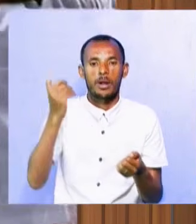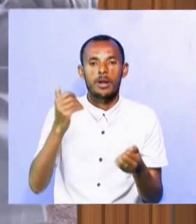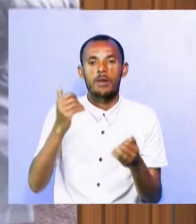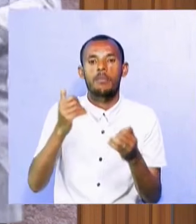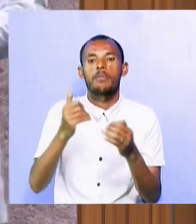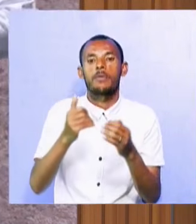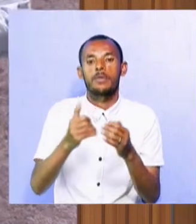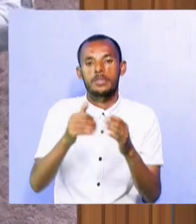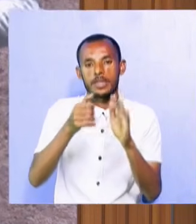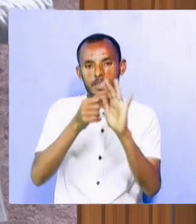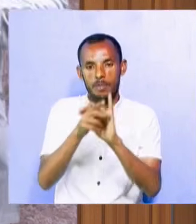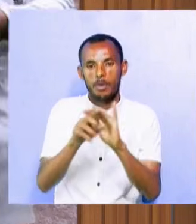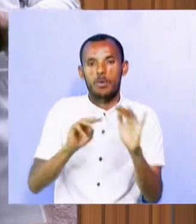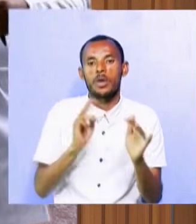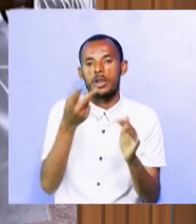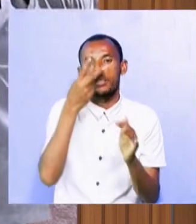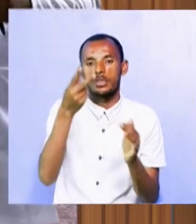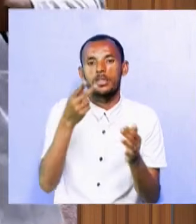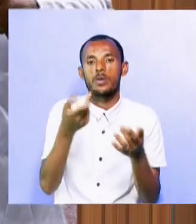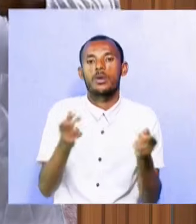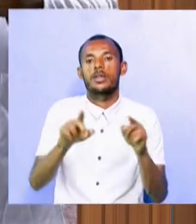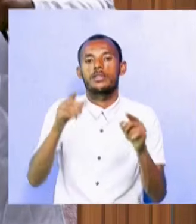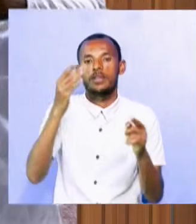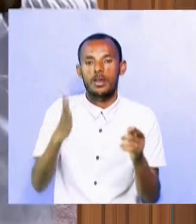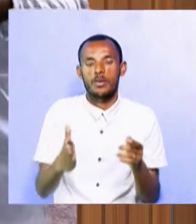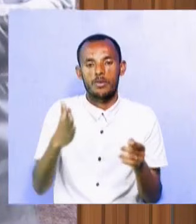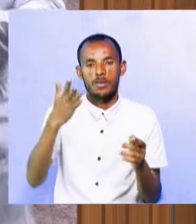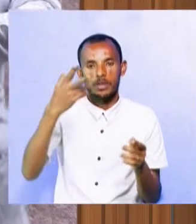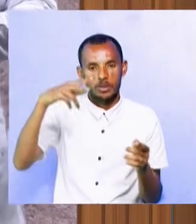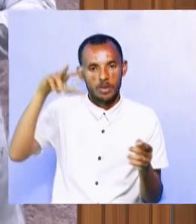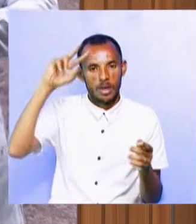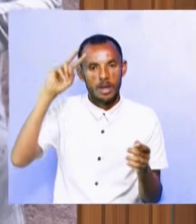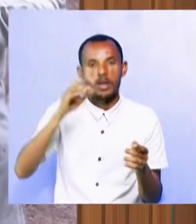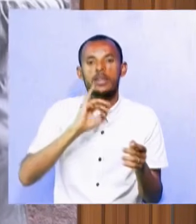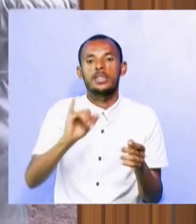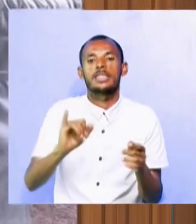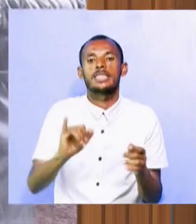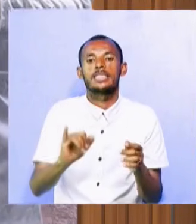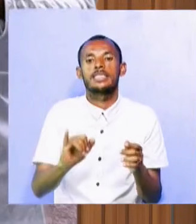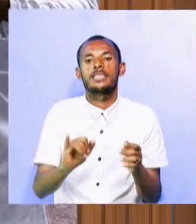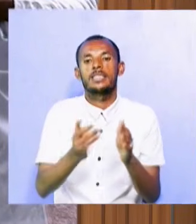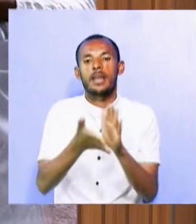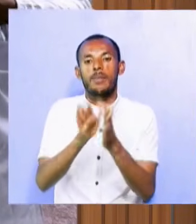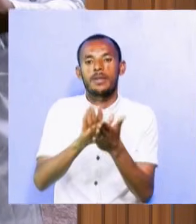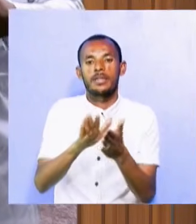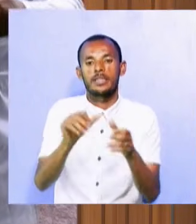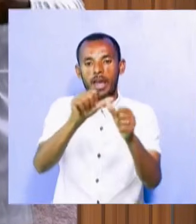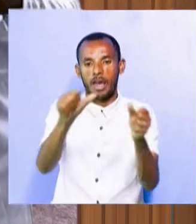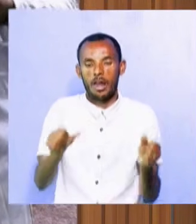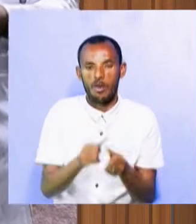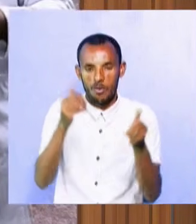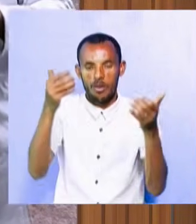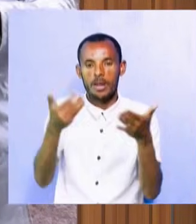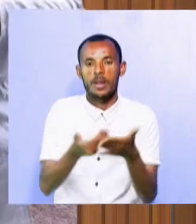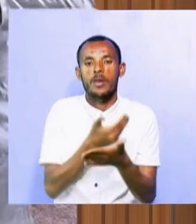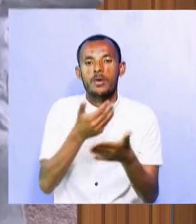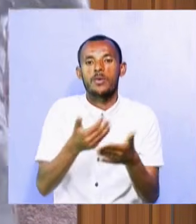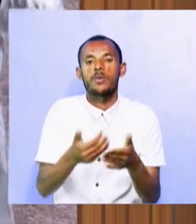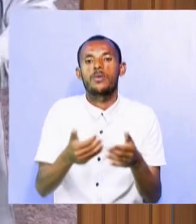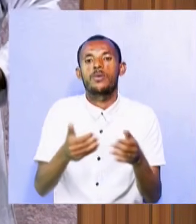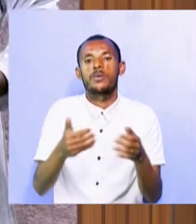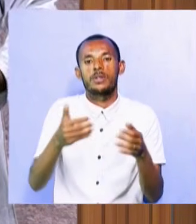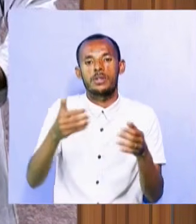example, we've seen when the side of a square is doubled, the area of the new square will